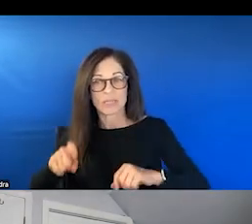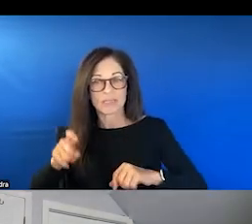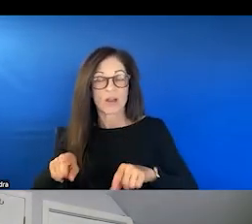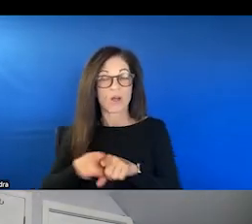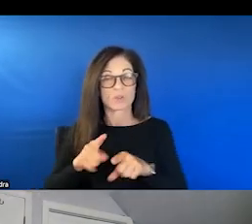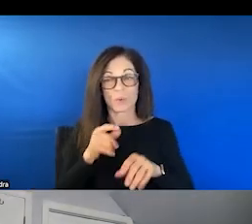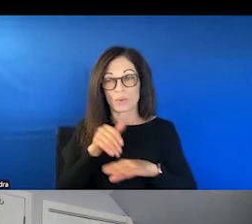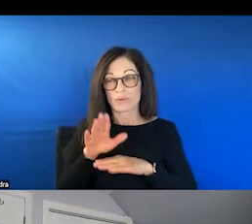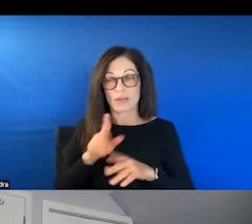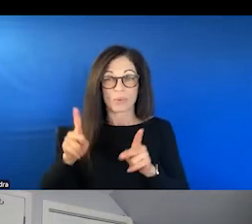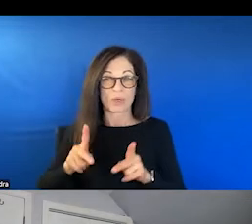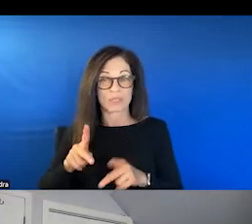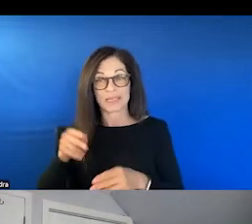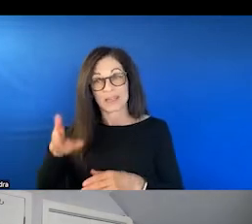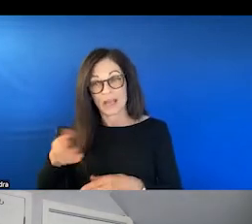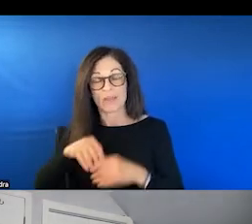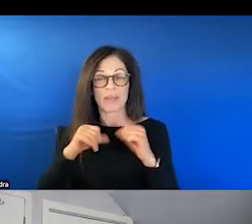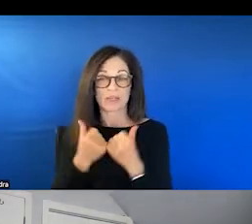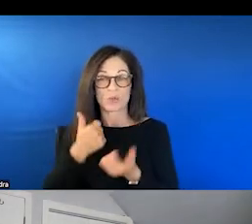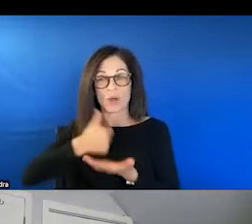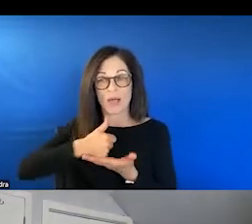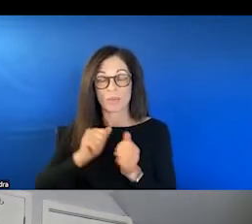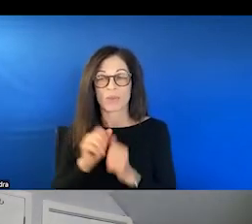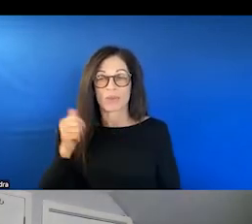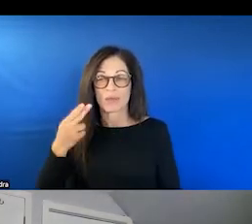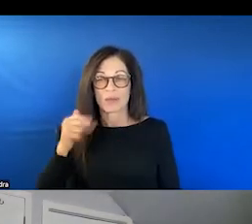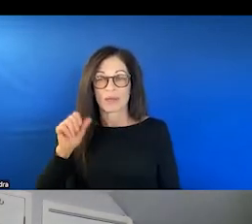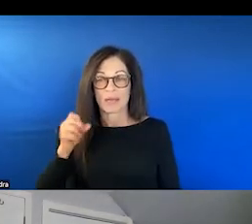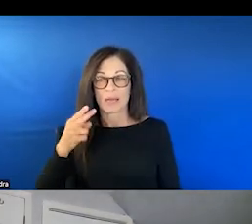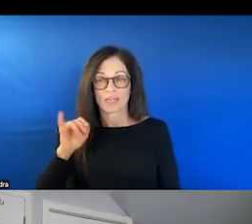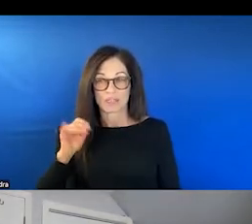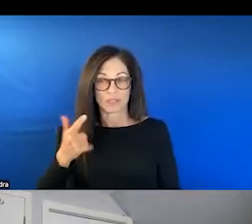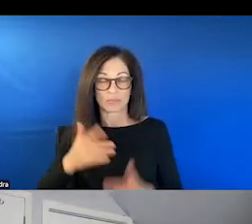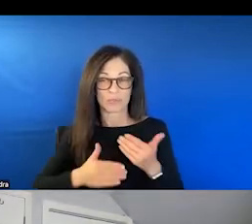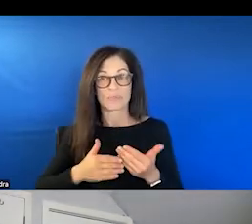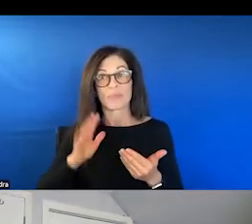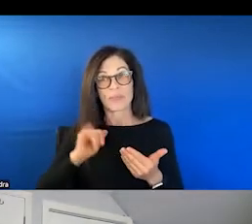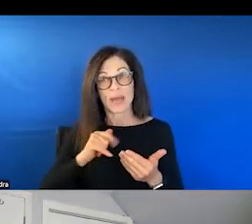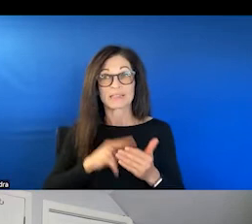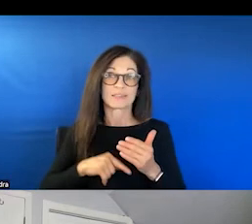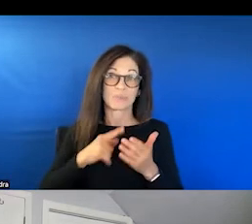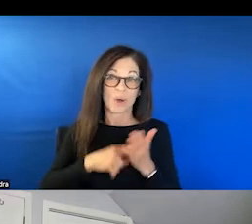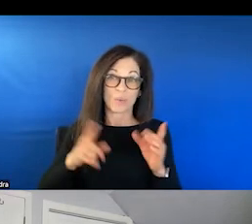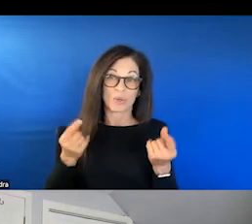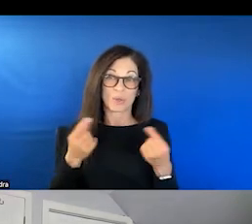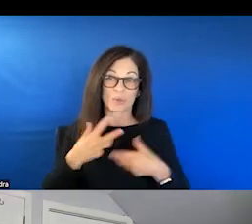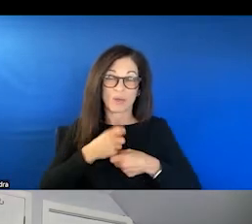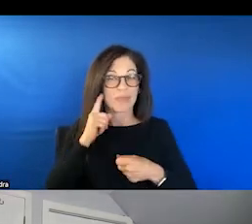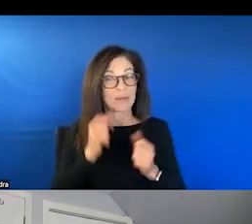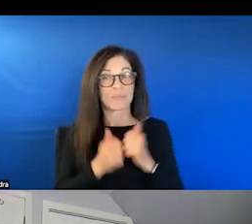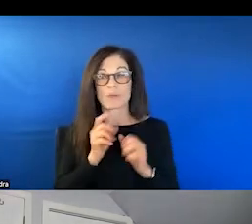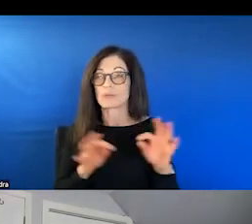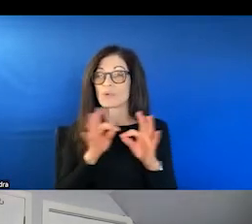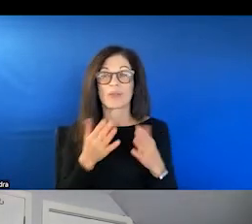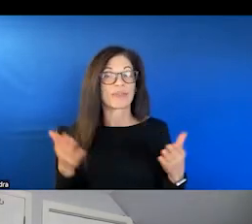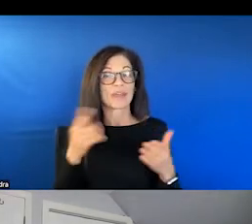at the agencies to assist in that hashing process. That's the technique in a nutshell. The most important thing I think to take away from this is